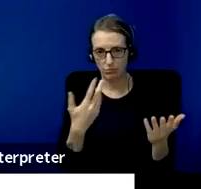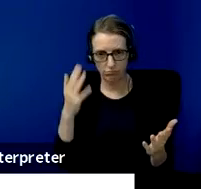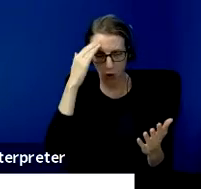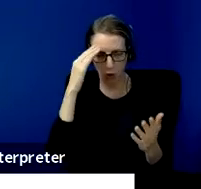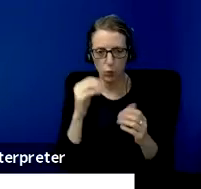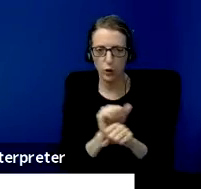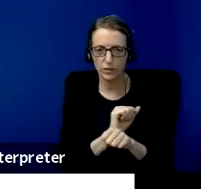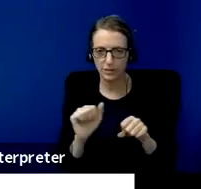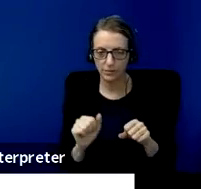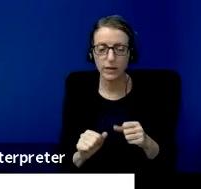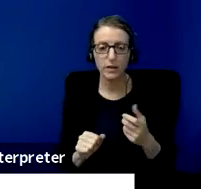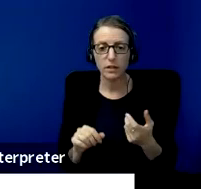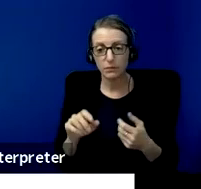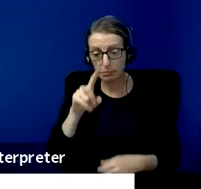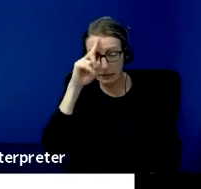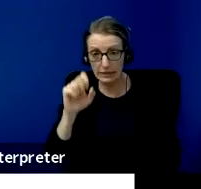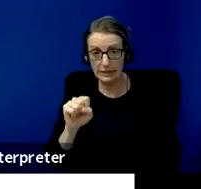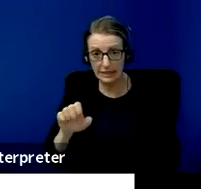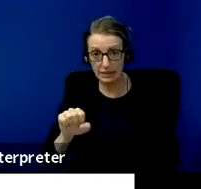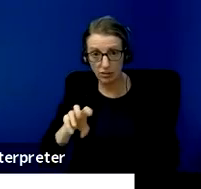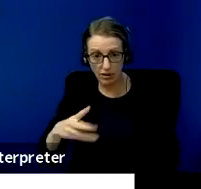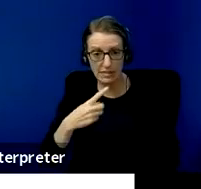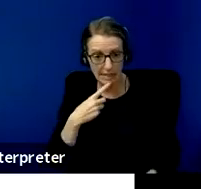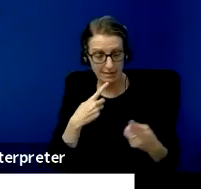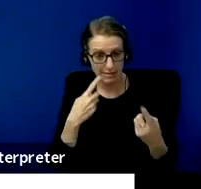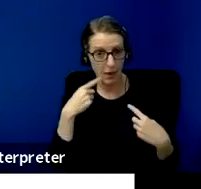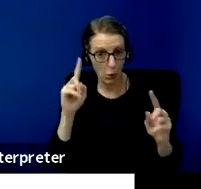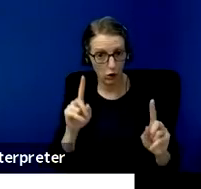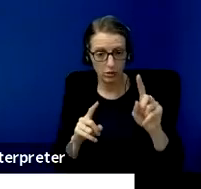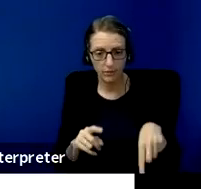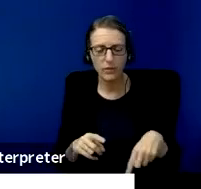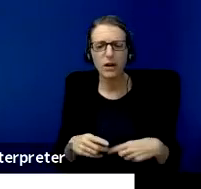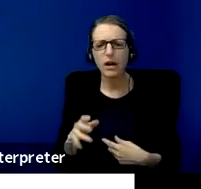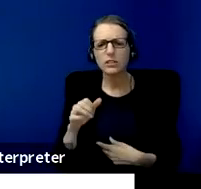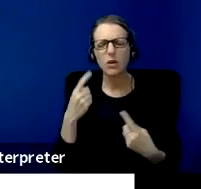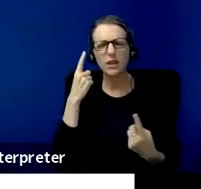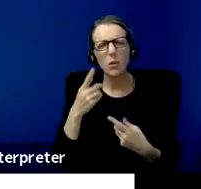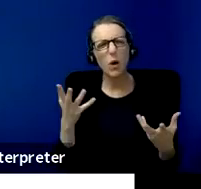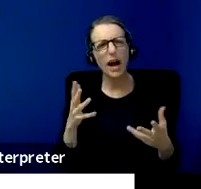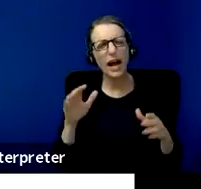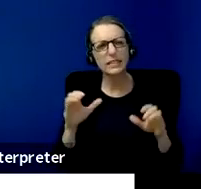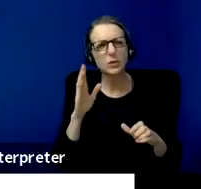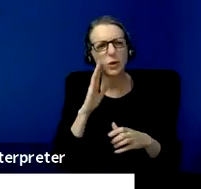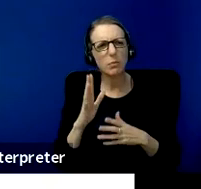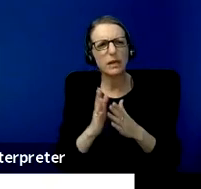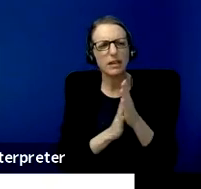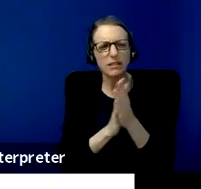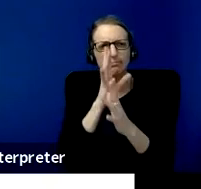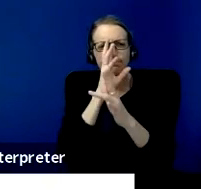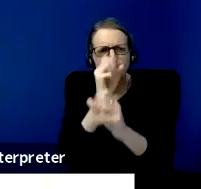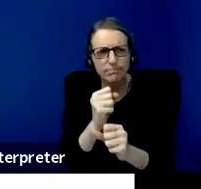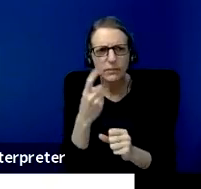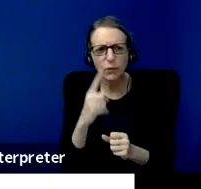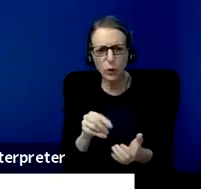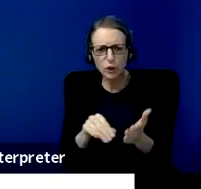I also encourage you to think, what activities will be engaging for my students? There needs to be a reason